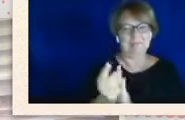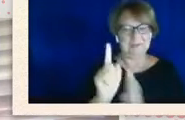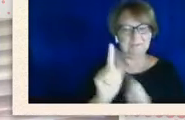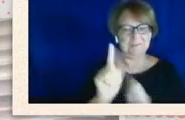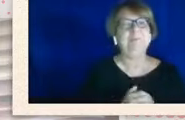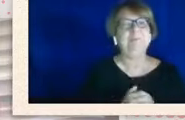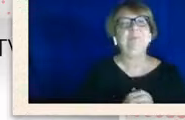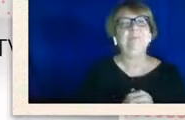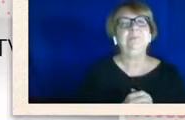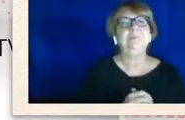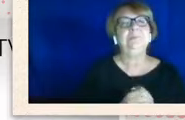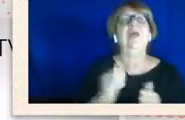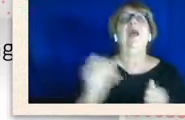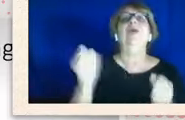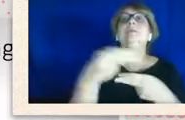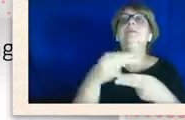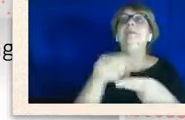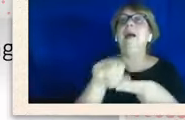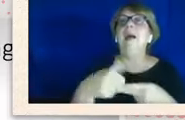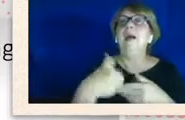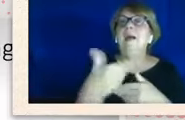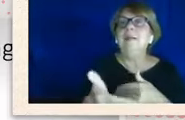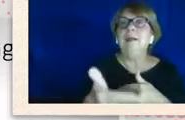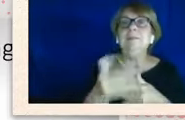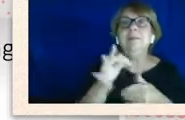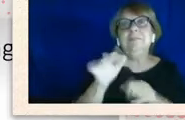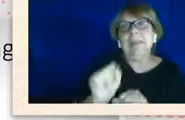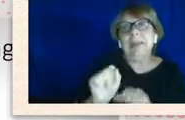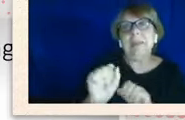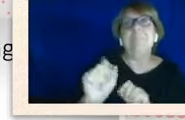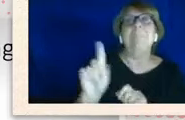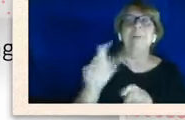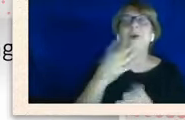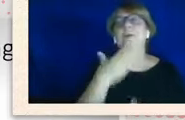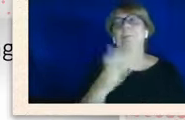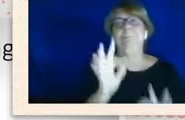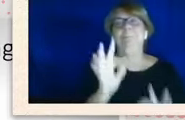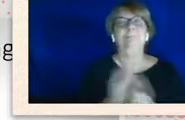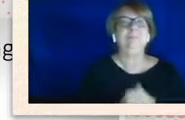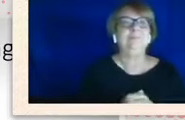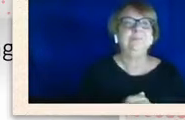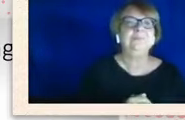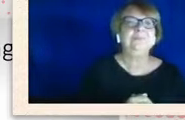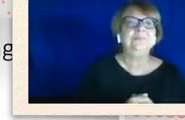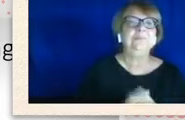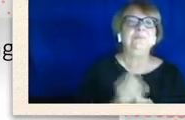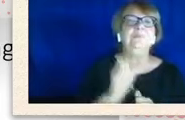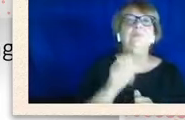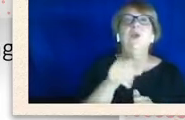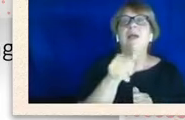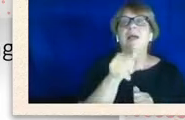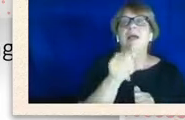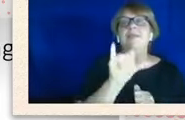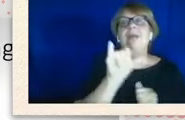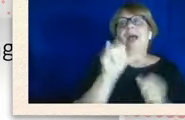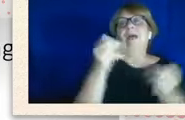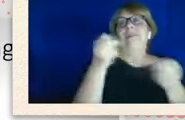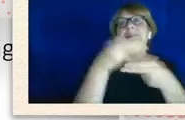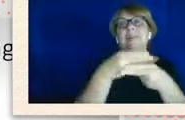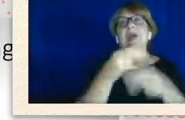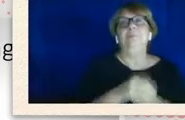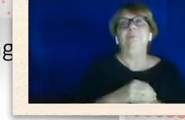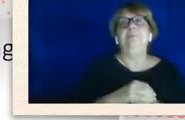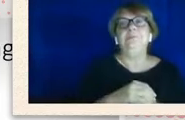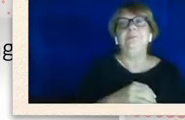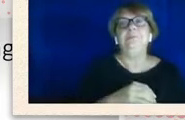slide, if you're able to, Debbie. Cool. All right, on this next slide, at the bottom right, there's a graphic. It says